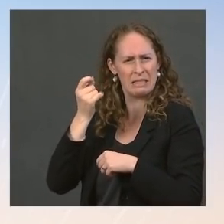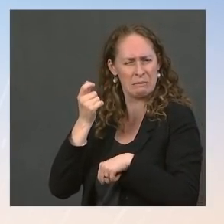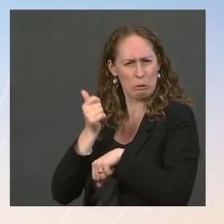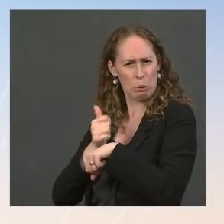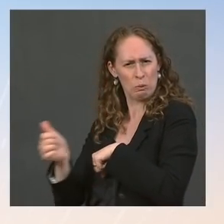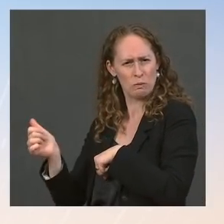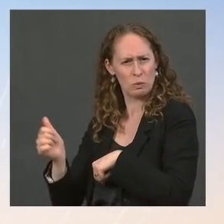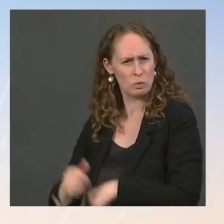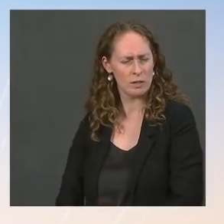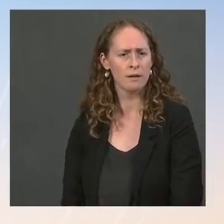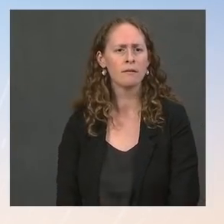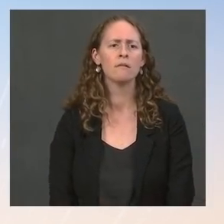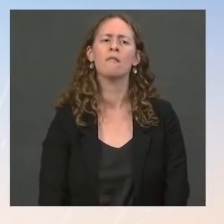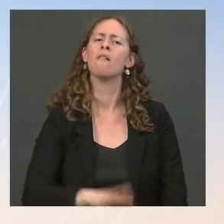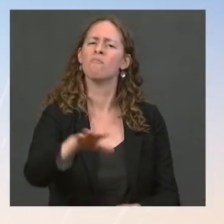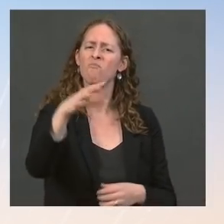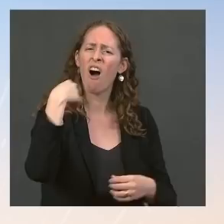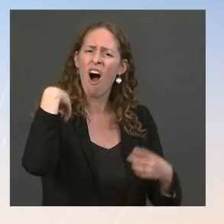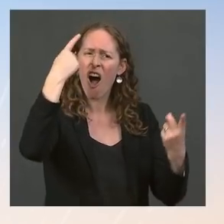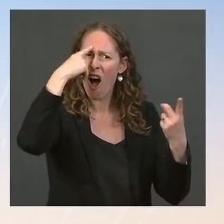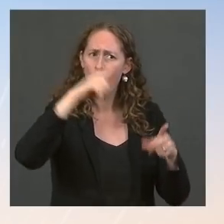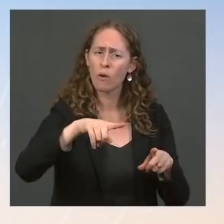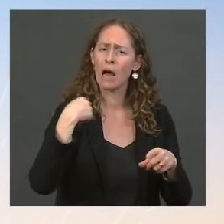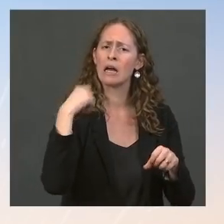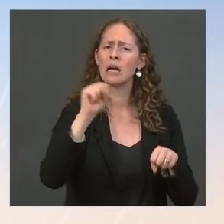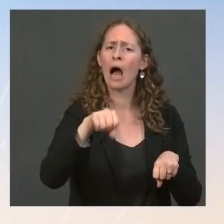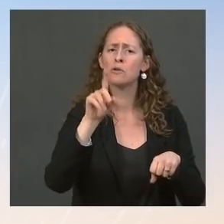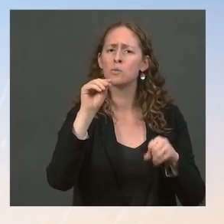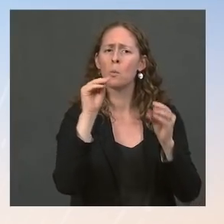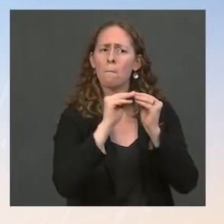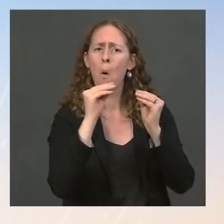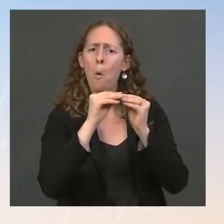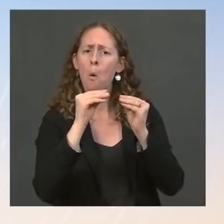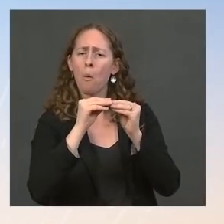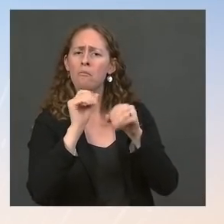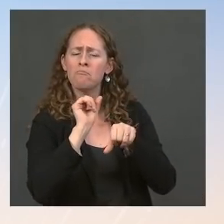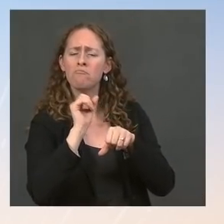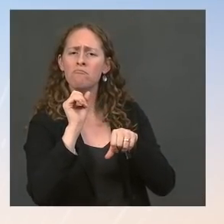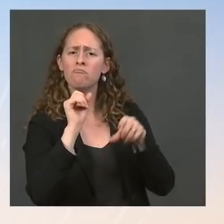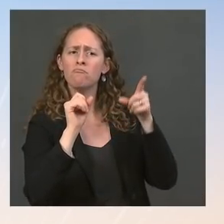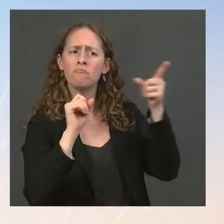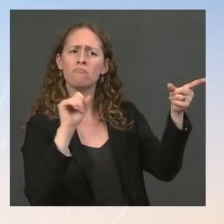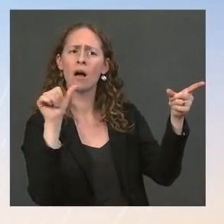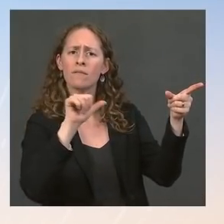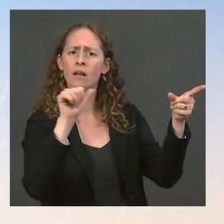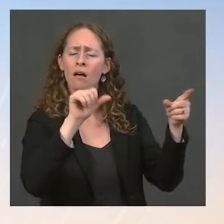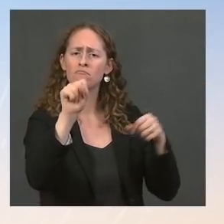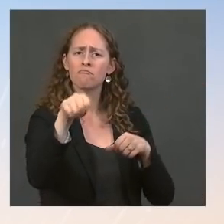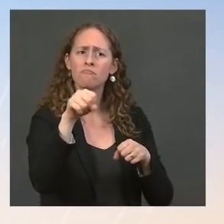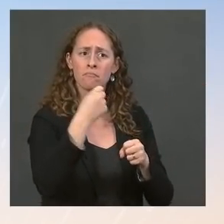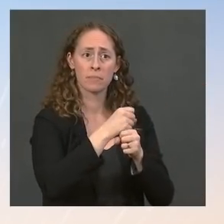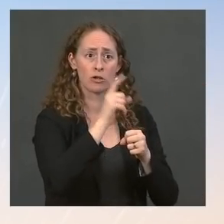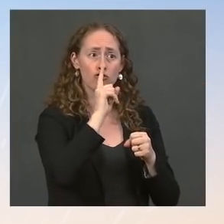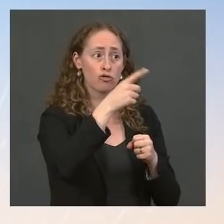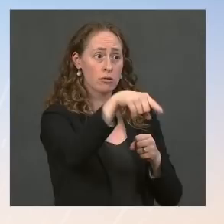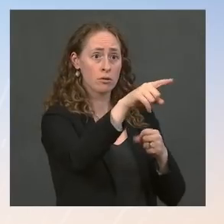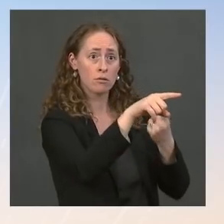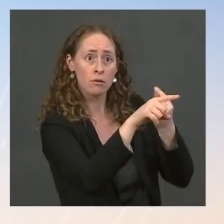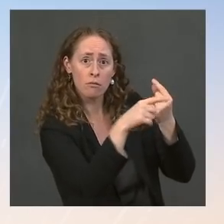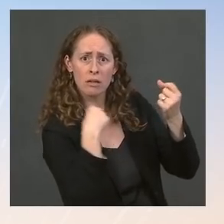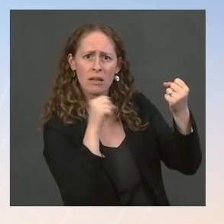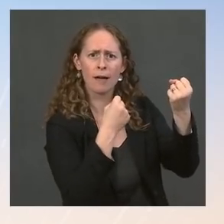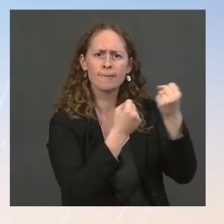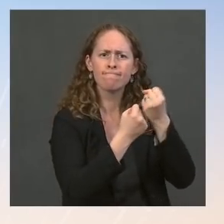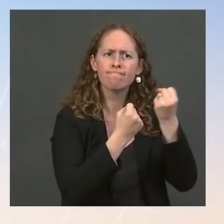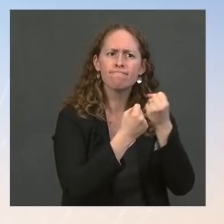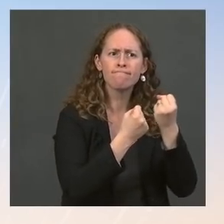done in Afghanistan, it's important and imperative that humanitarian assistance is able to reach the people of